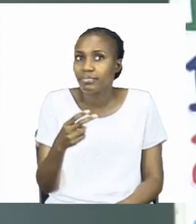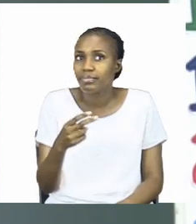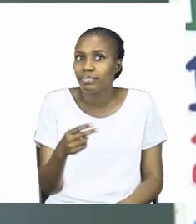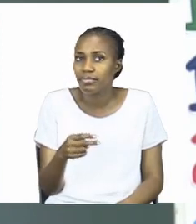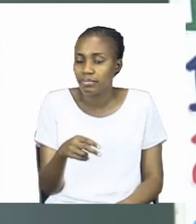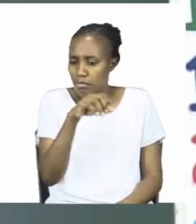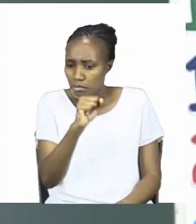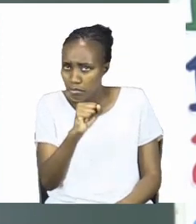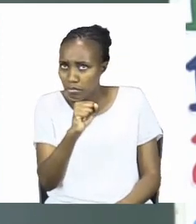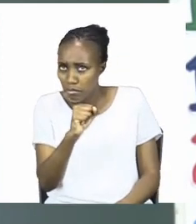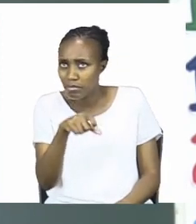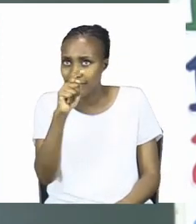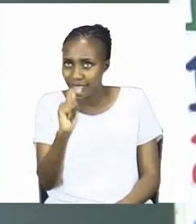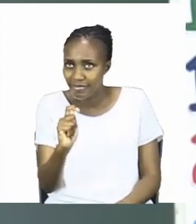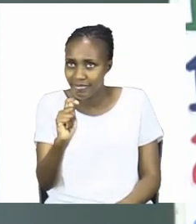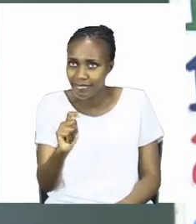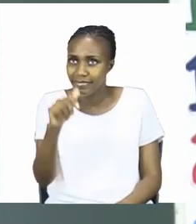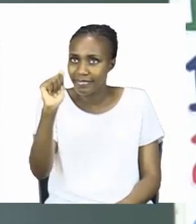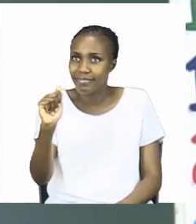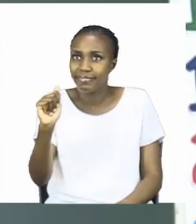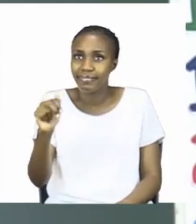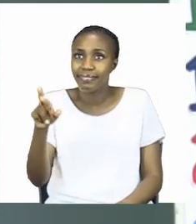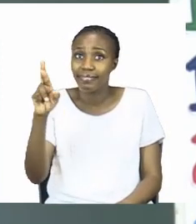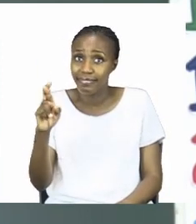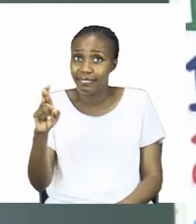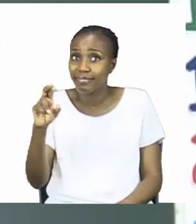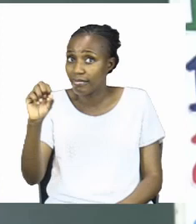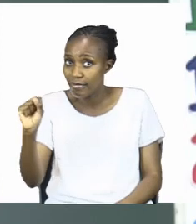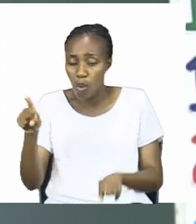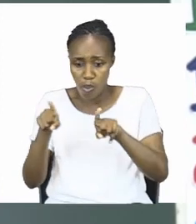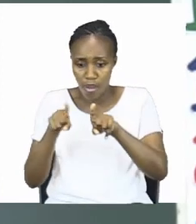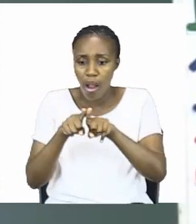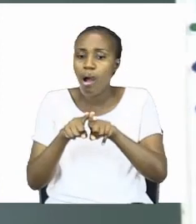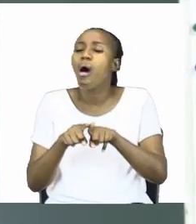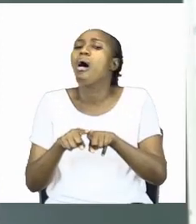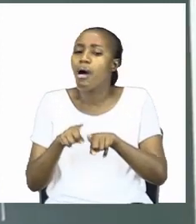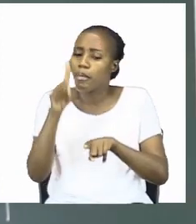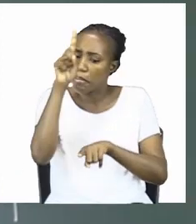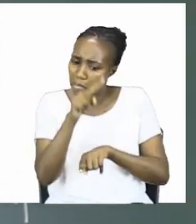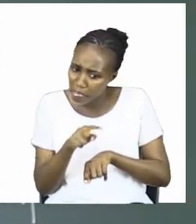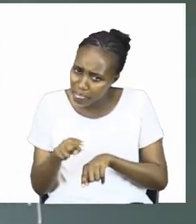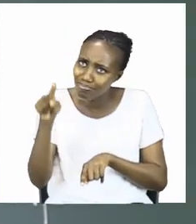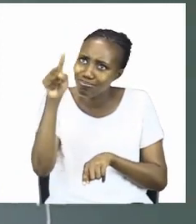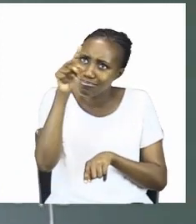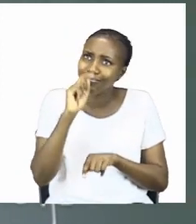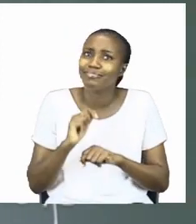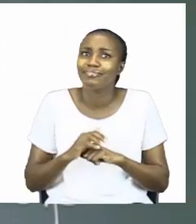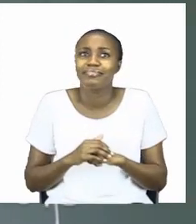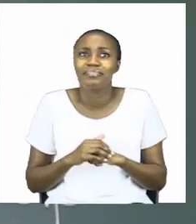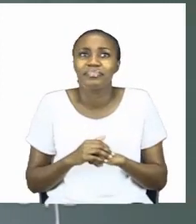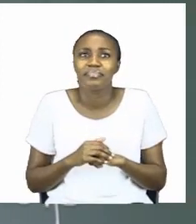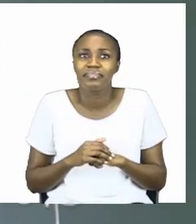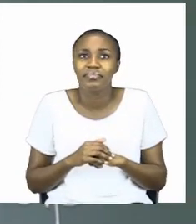we need to look for the letters that we can see on the word inside and then circle them.